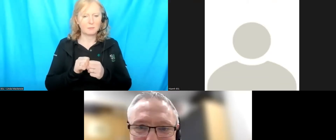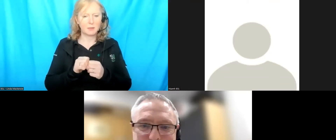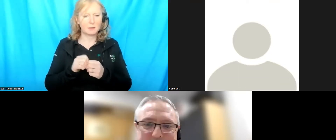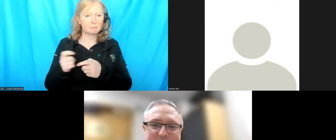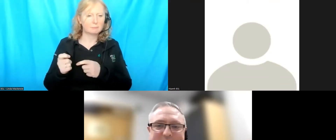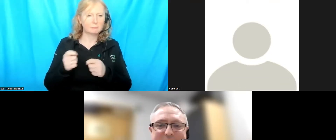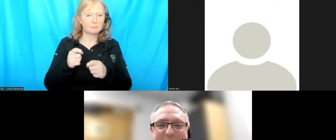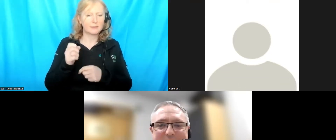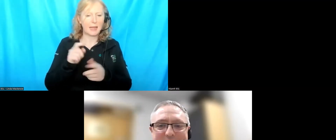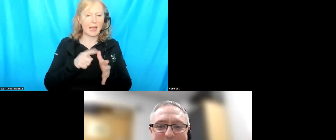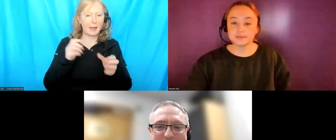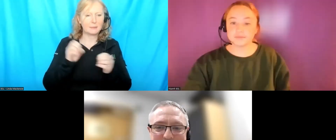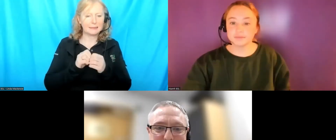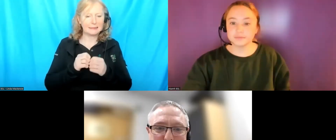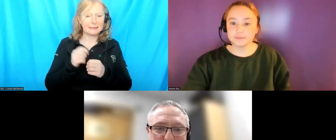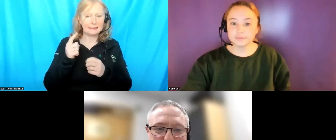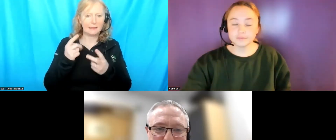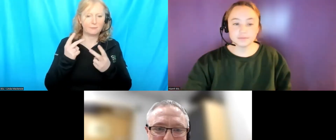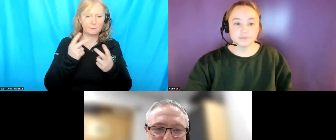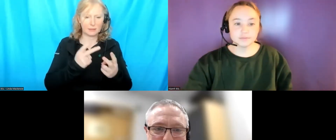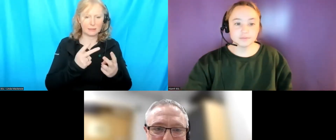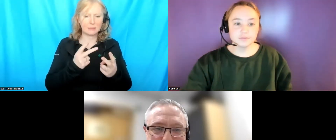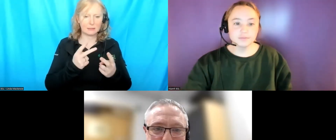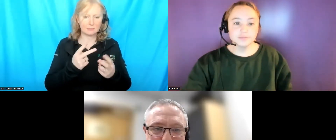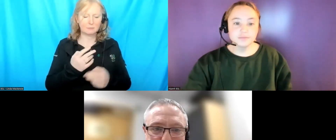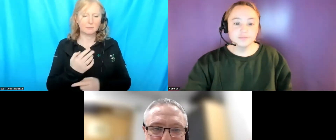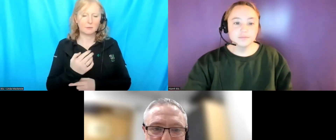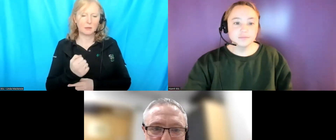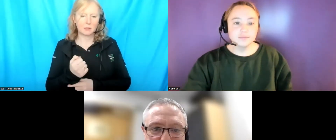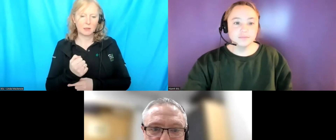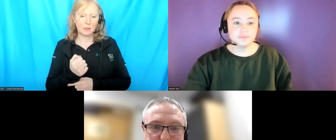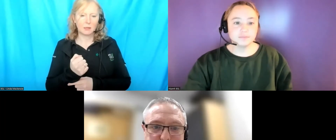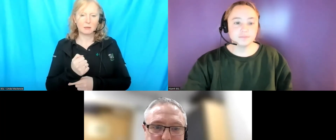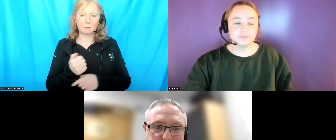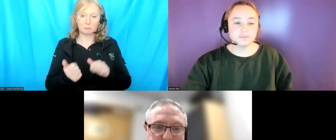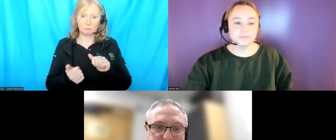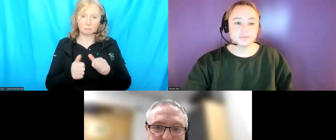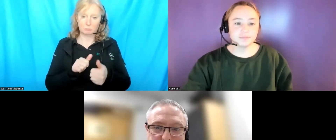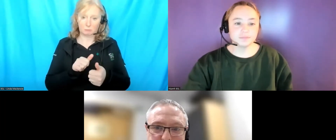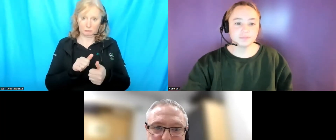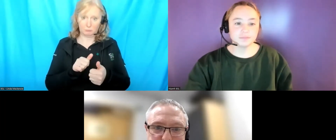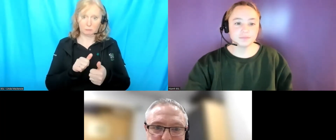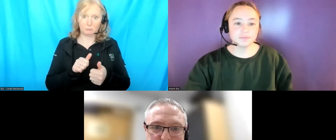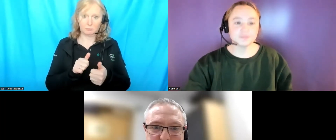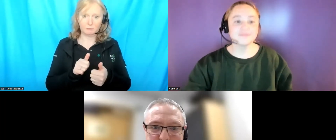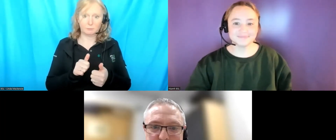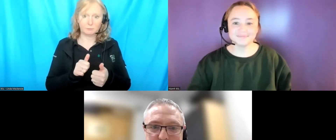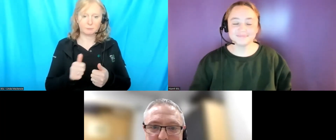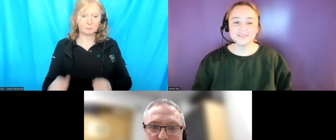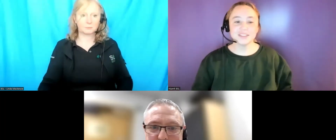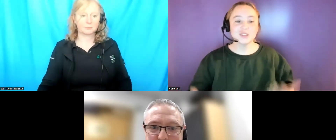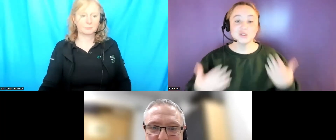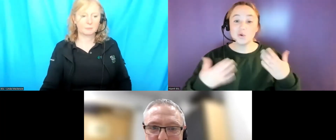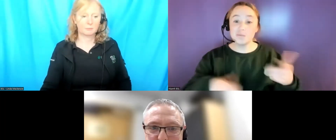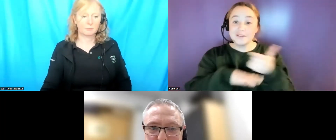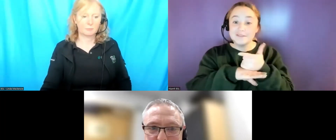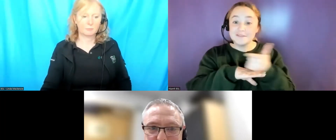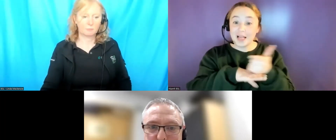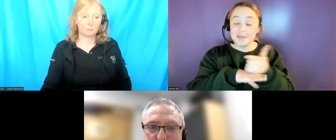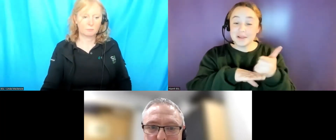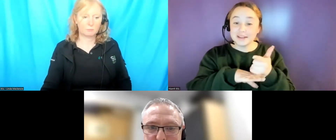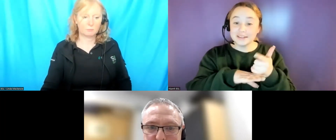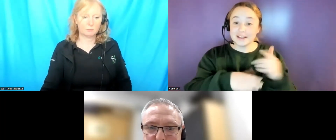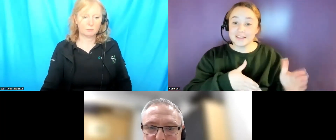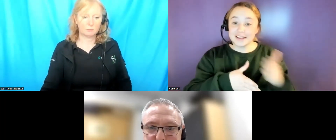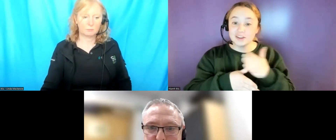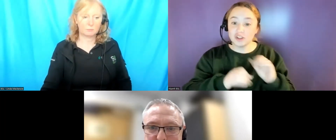here. This involved doing some filming. That was an initial introduction from